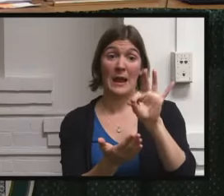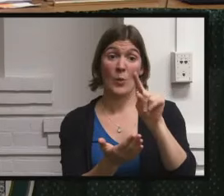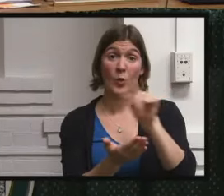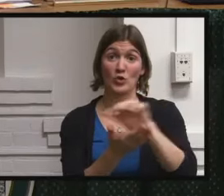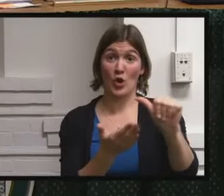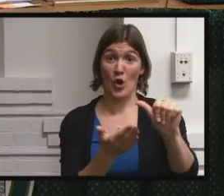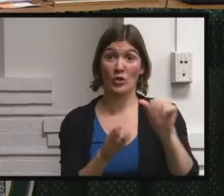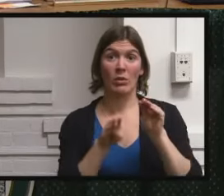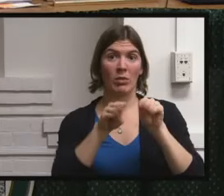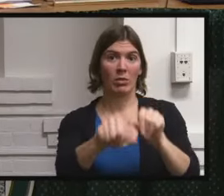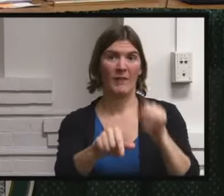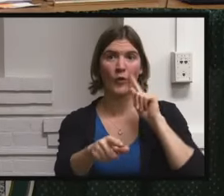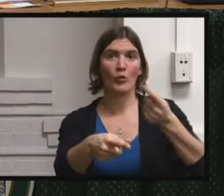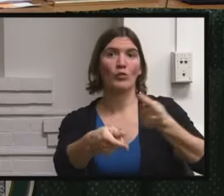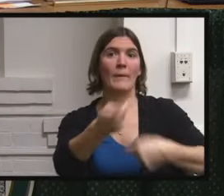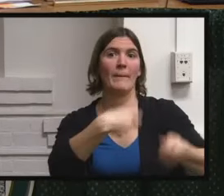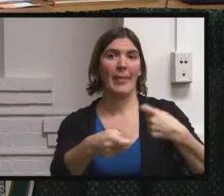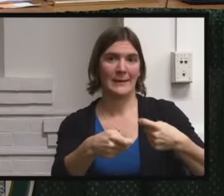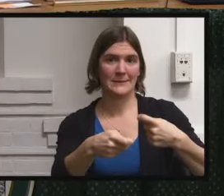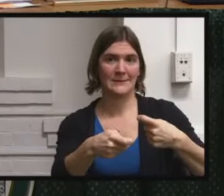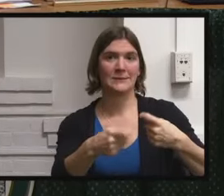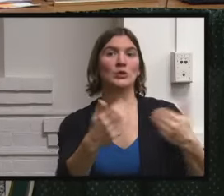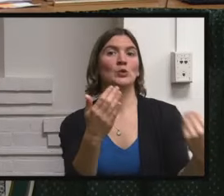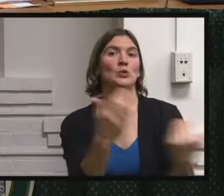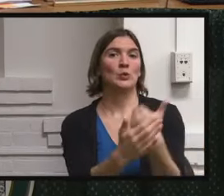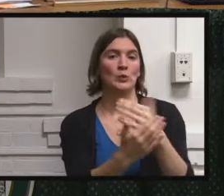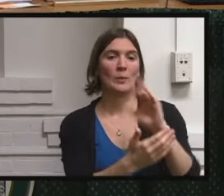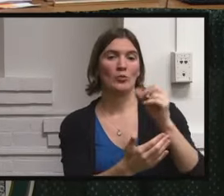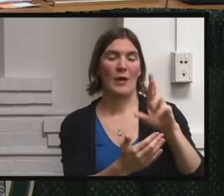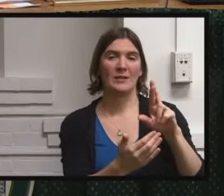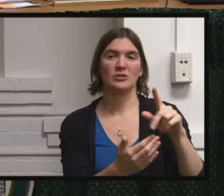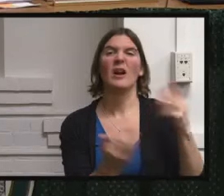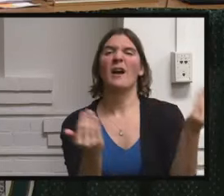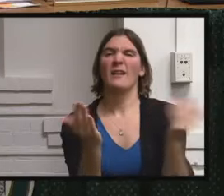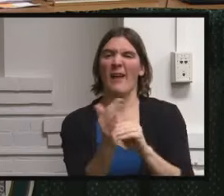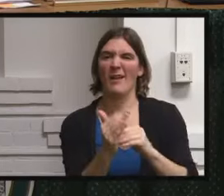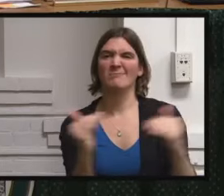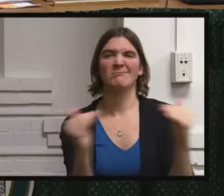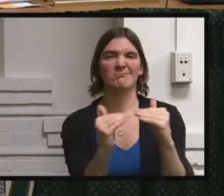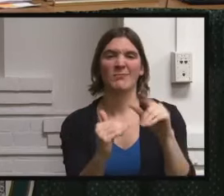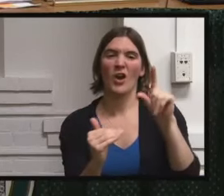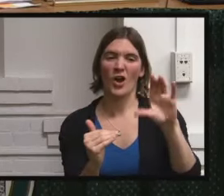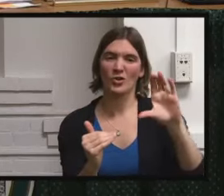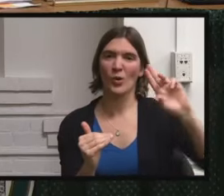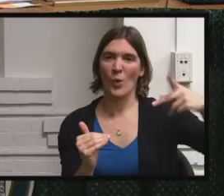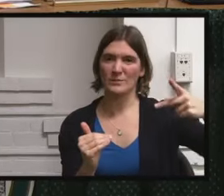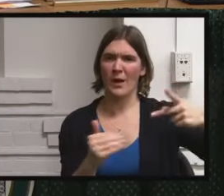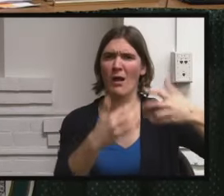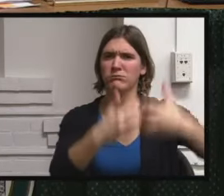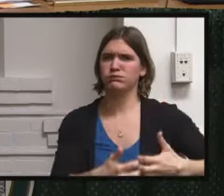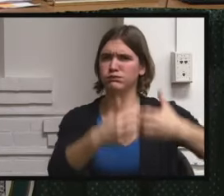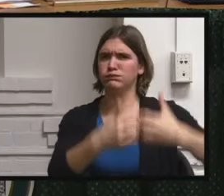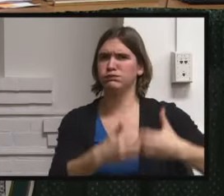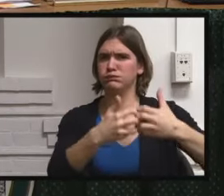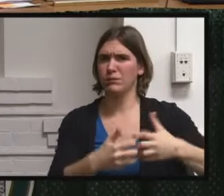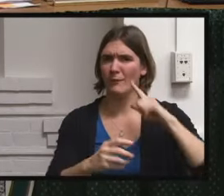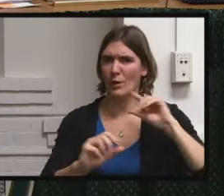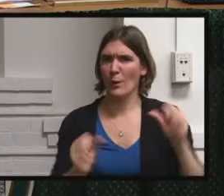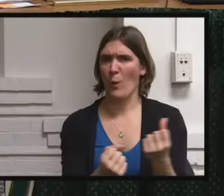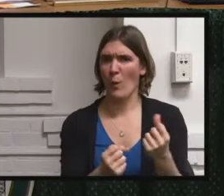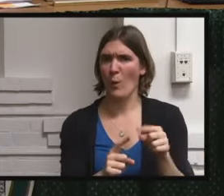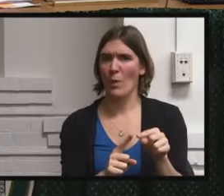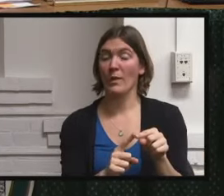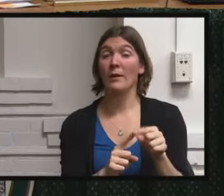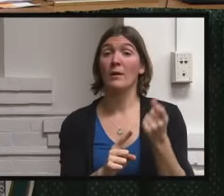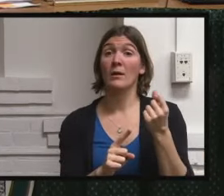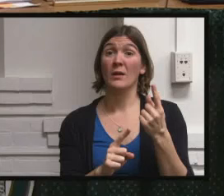$15,891 expenditure for an installation of a new 100 horsepower compressor. And because we had to proceed